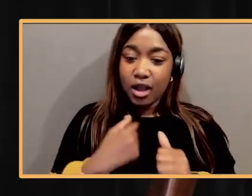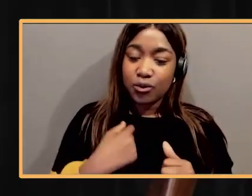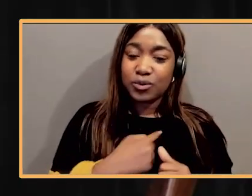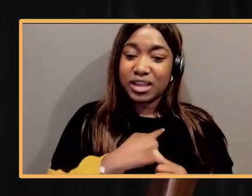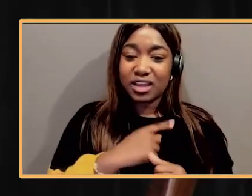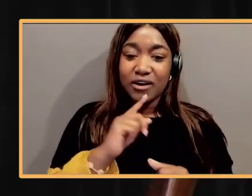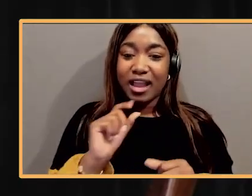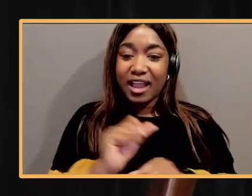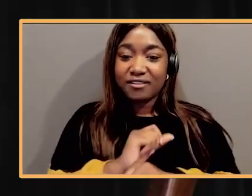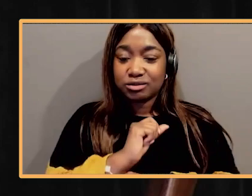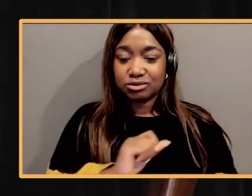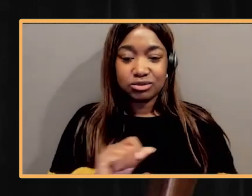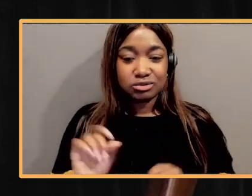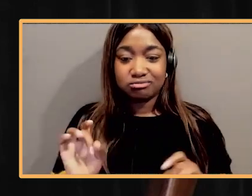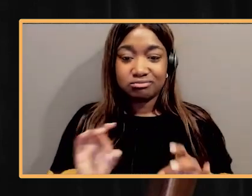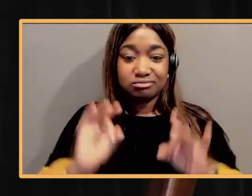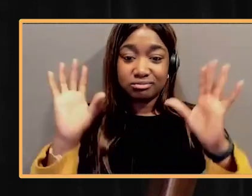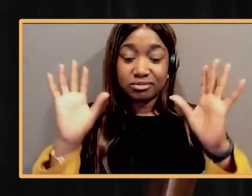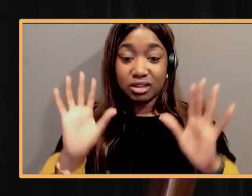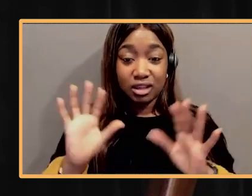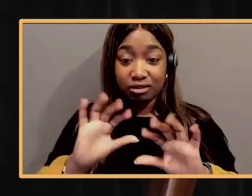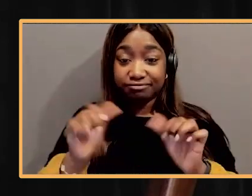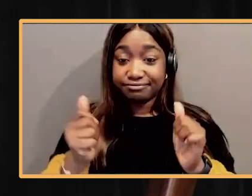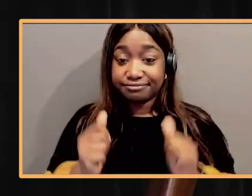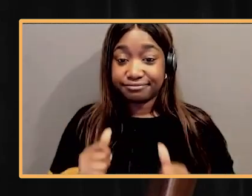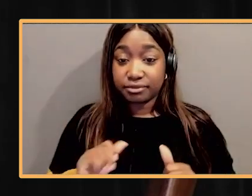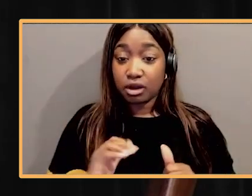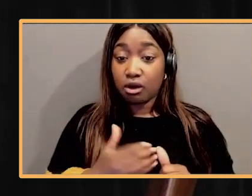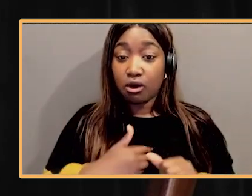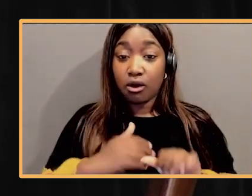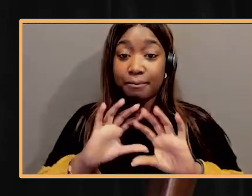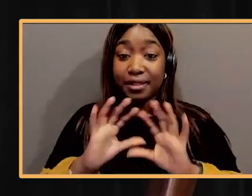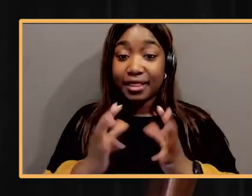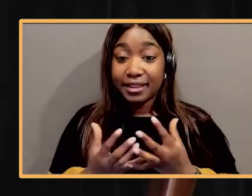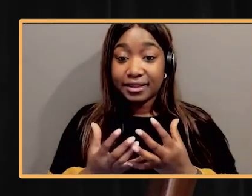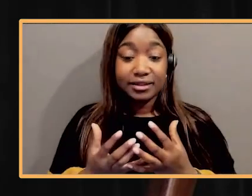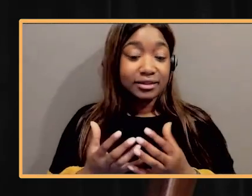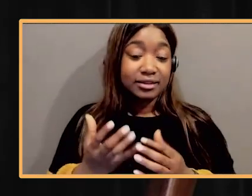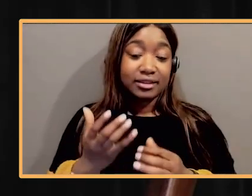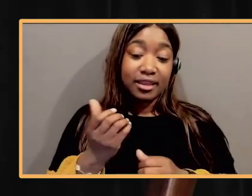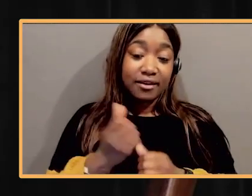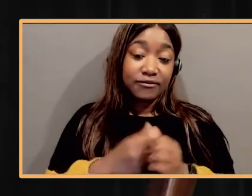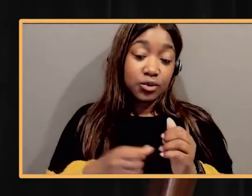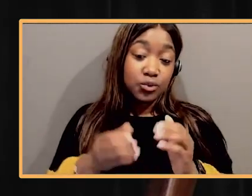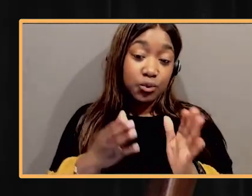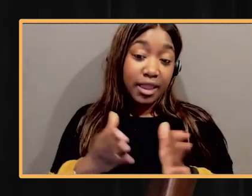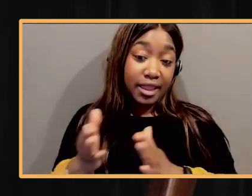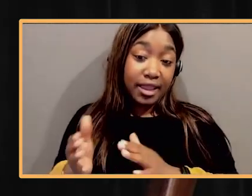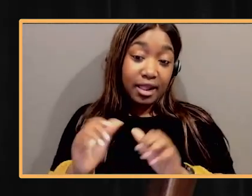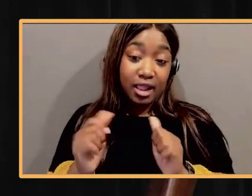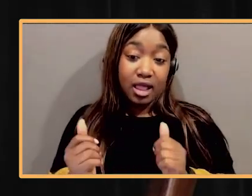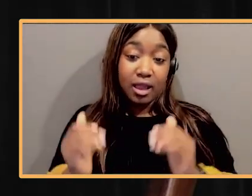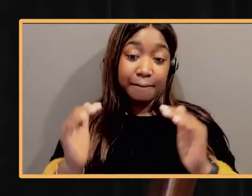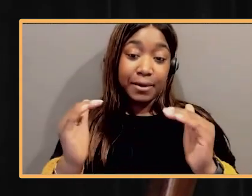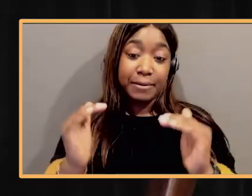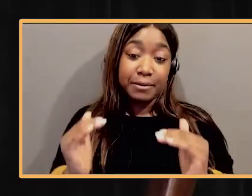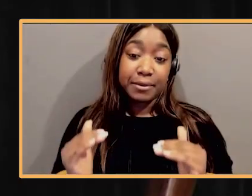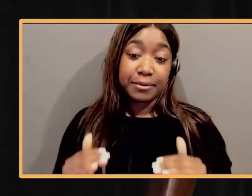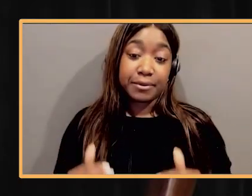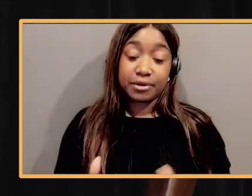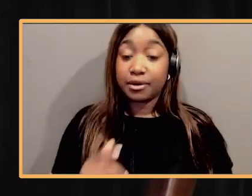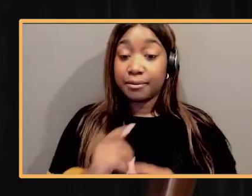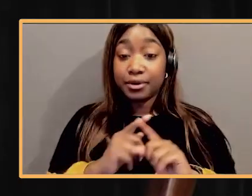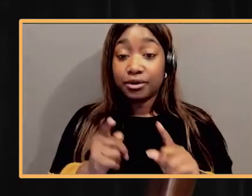absolutely devastating our planet in every way. And so for me, I'm like, at a